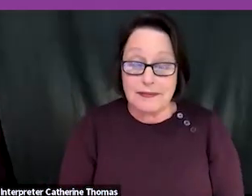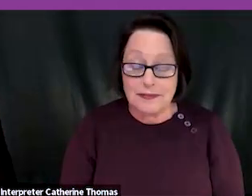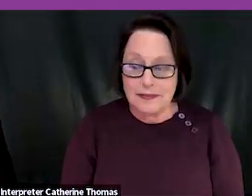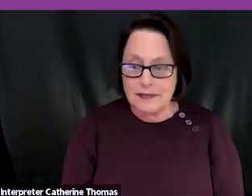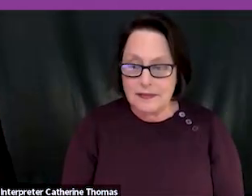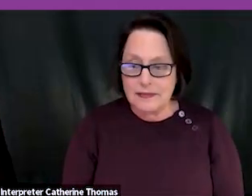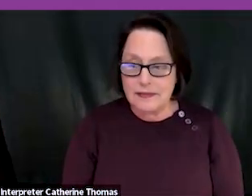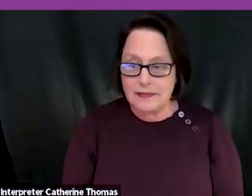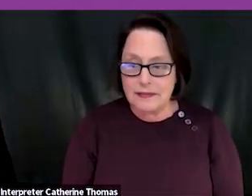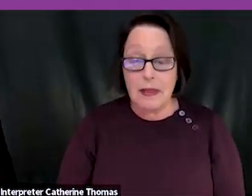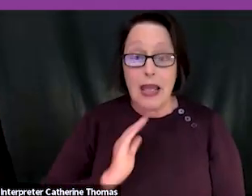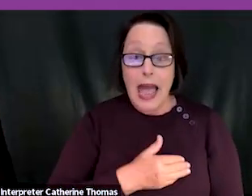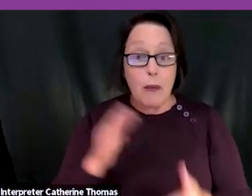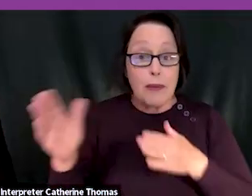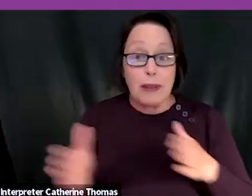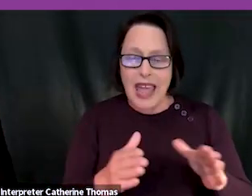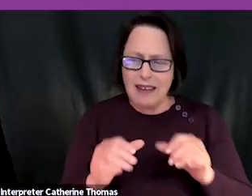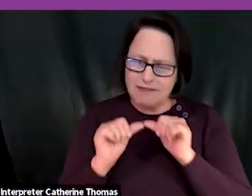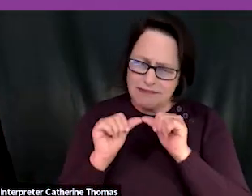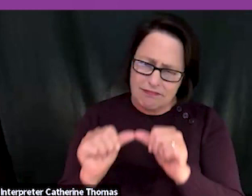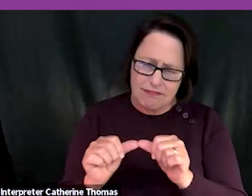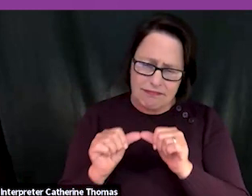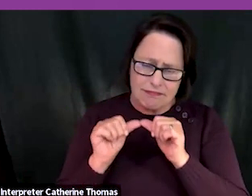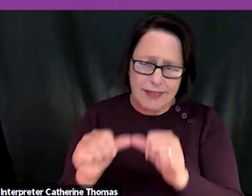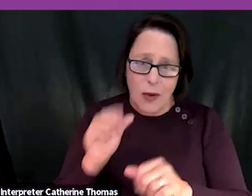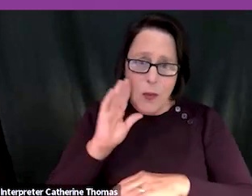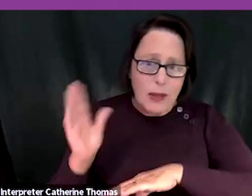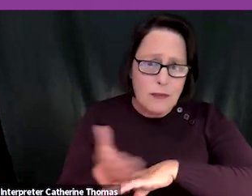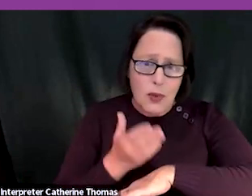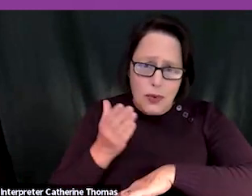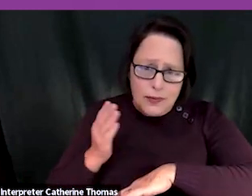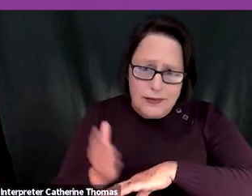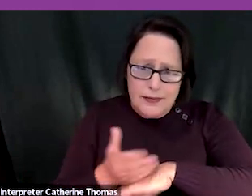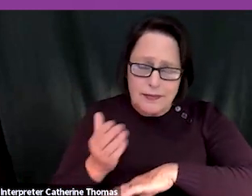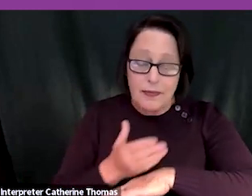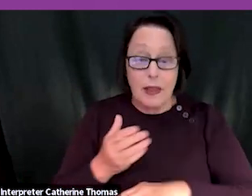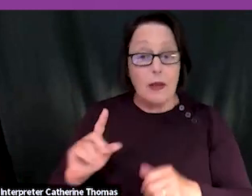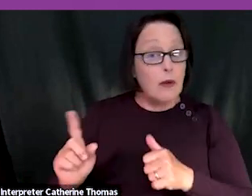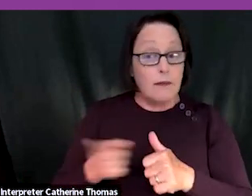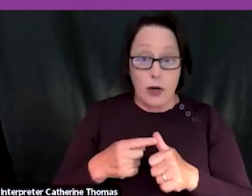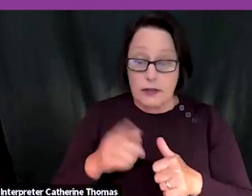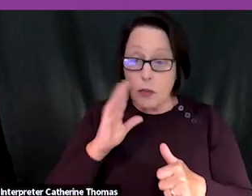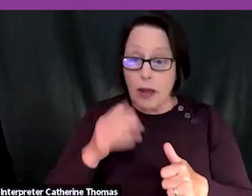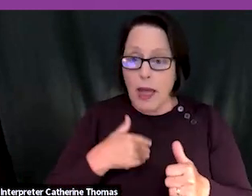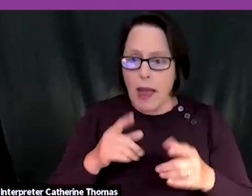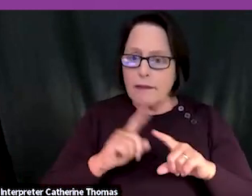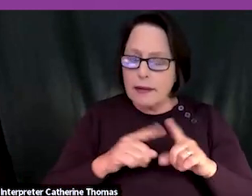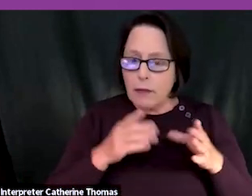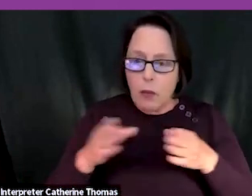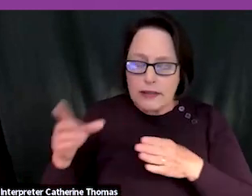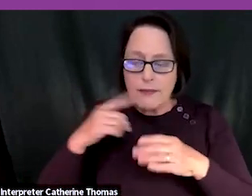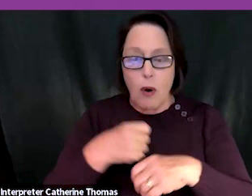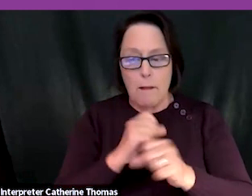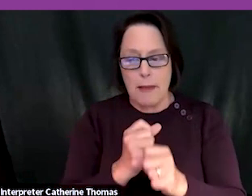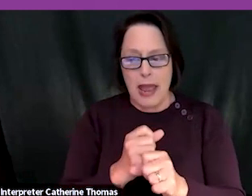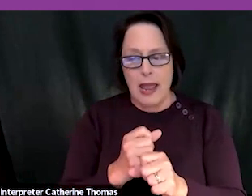Continual plan improvement. First, create a method for making changes and updates to the